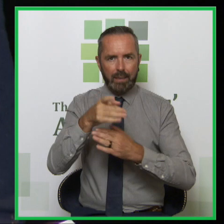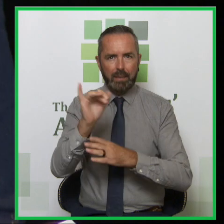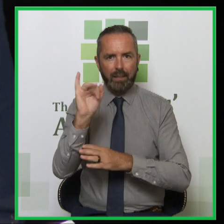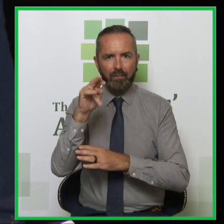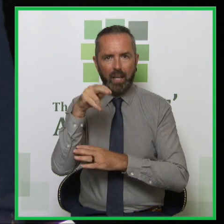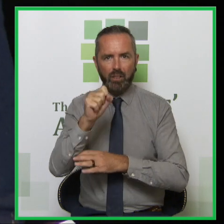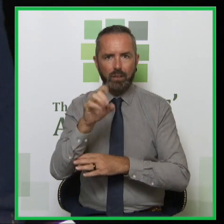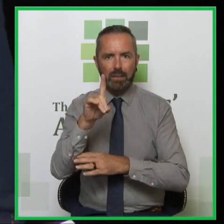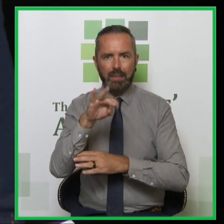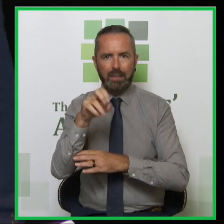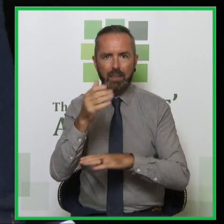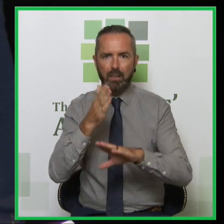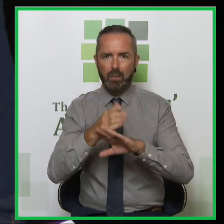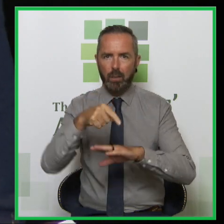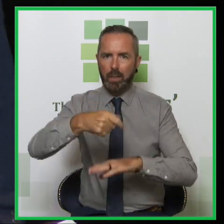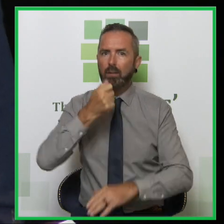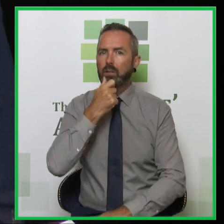disease job in Dublin.